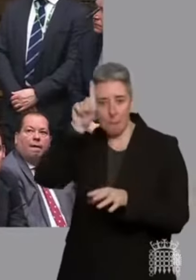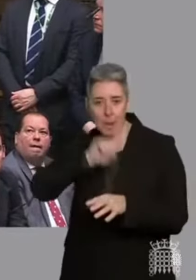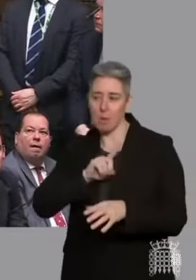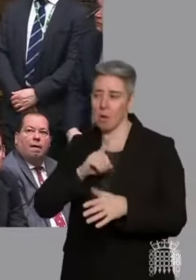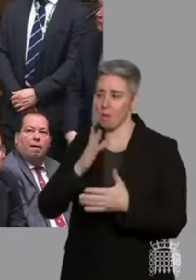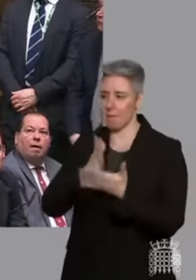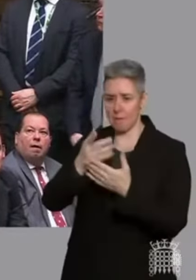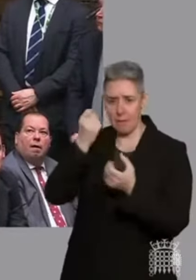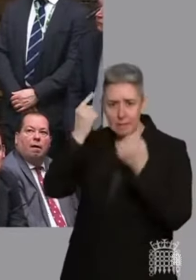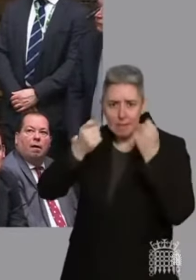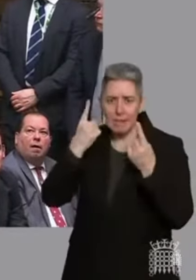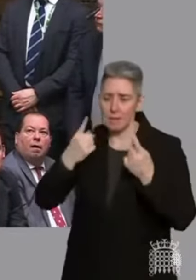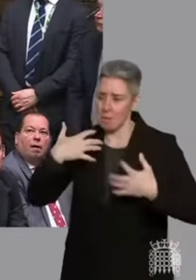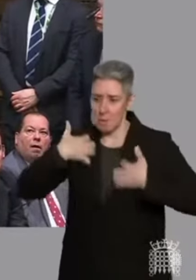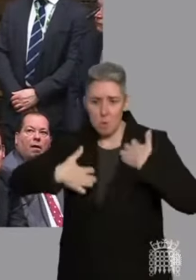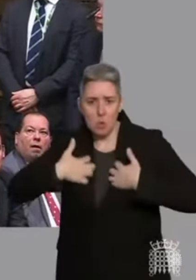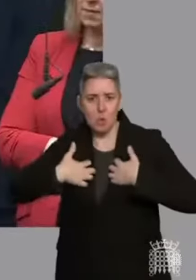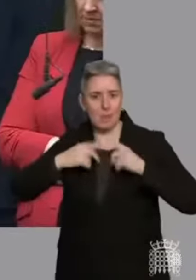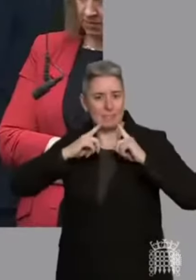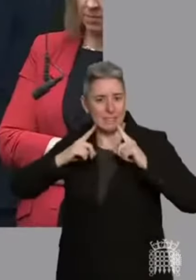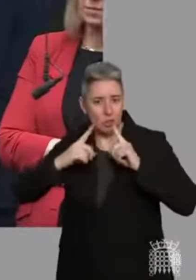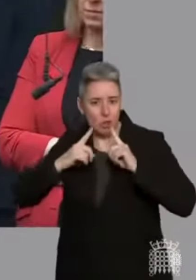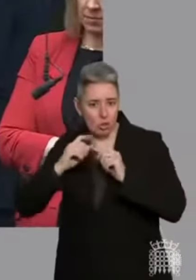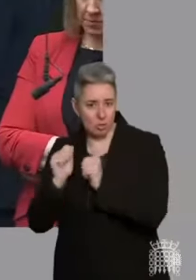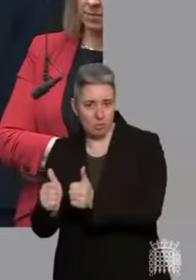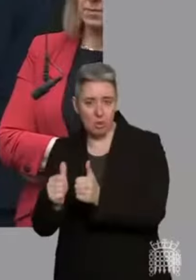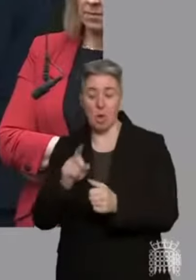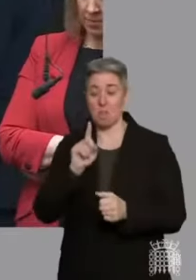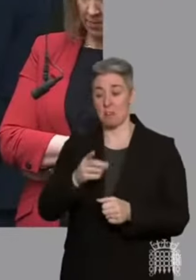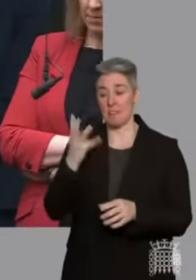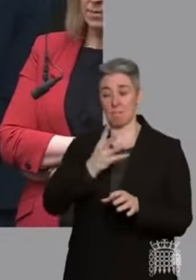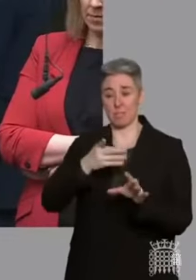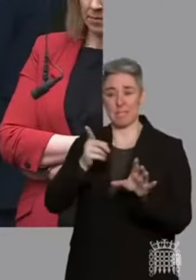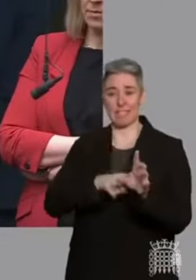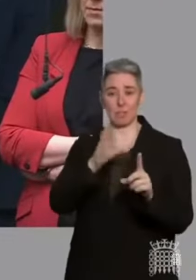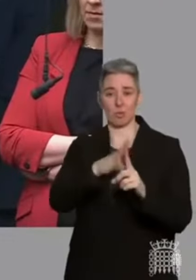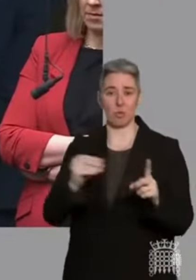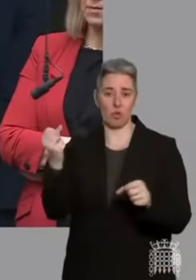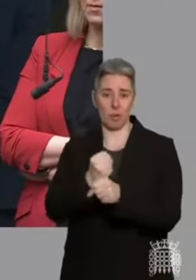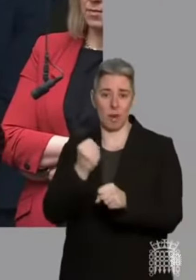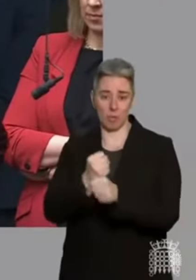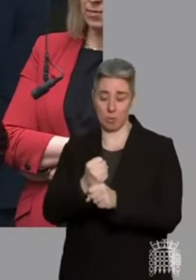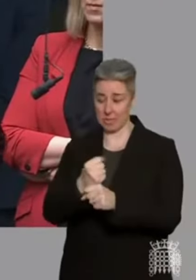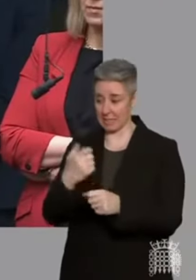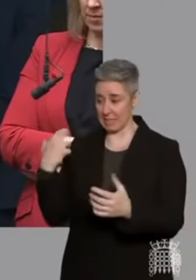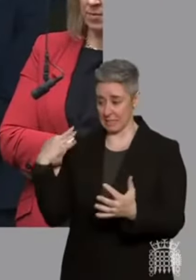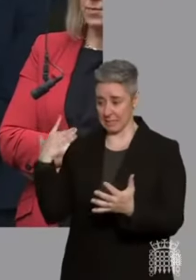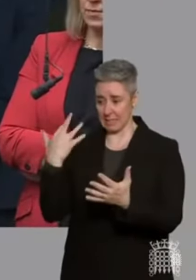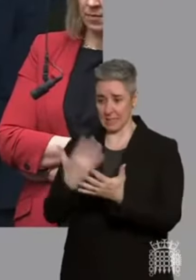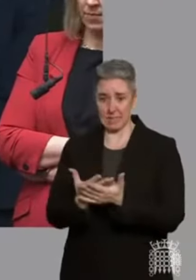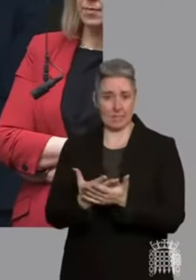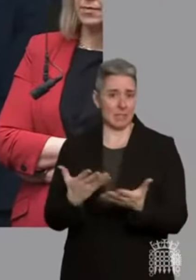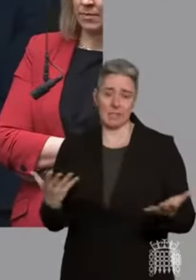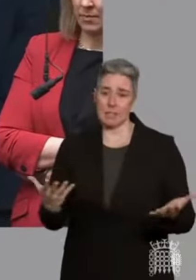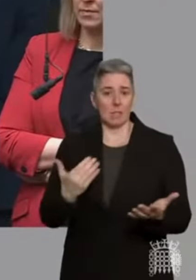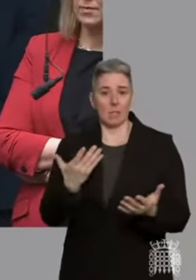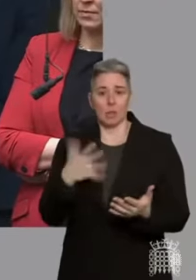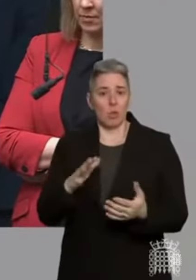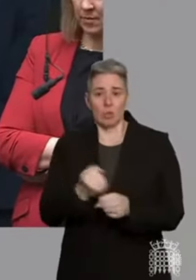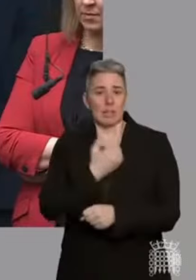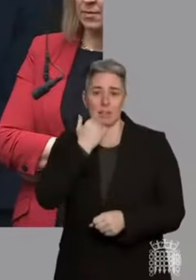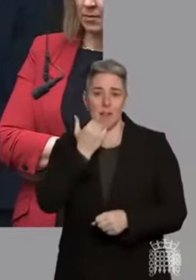Tory government did not do enough for more than 300,000 children across the country attending schools that